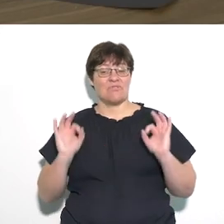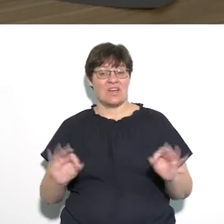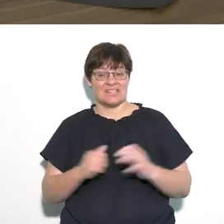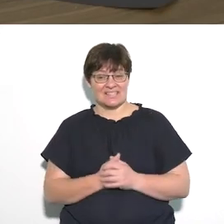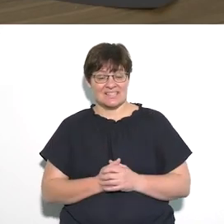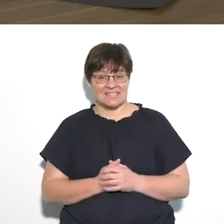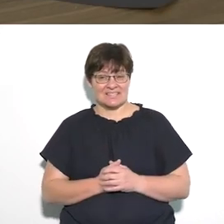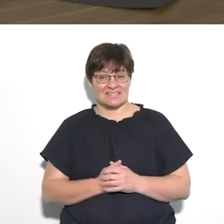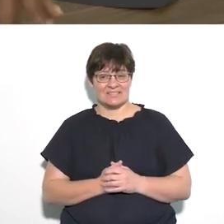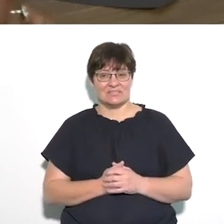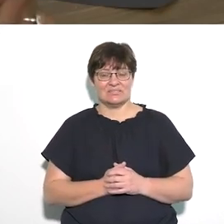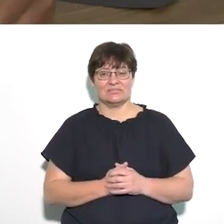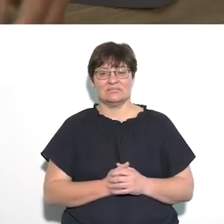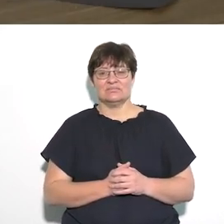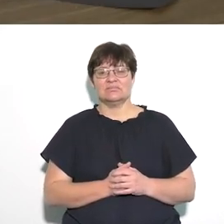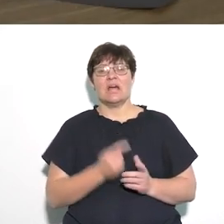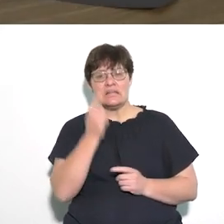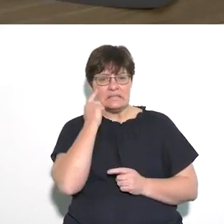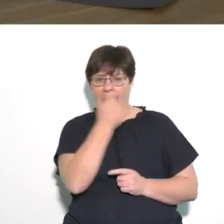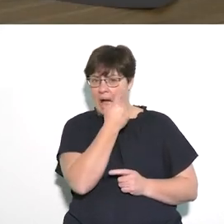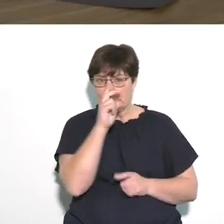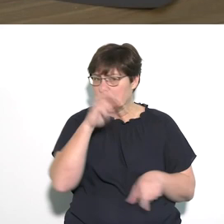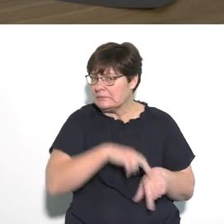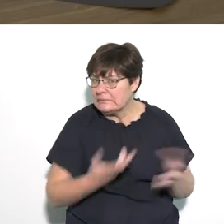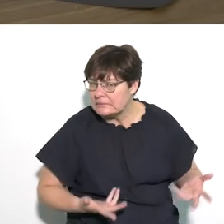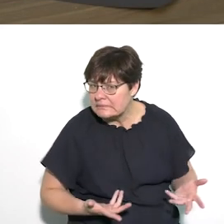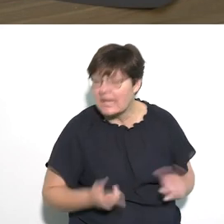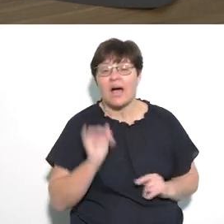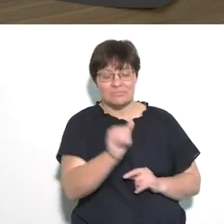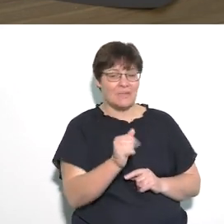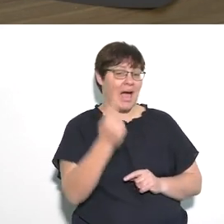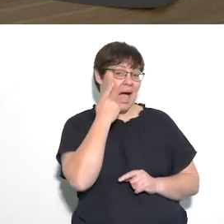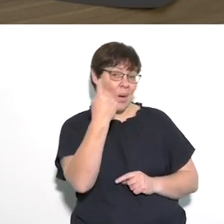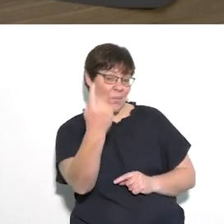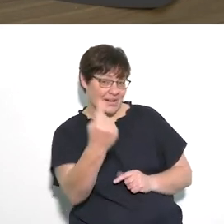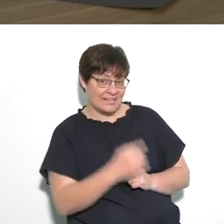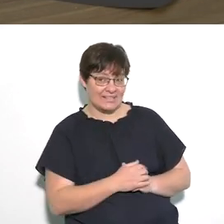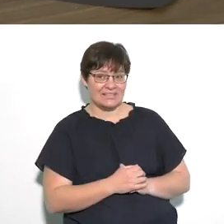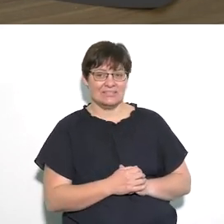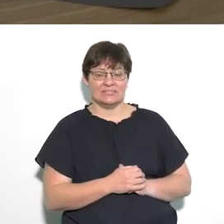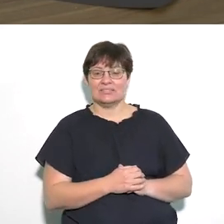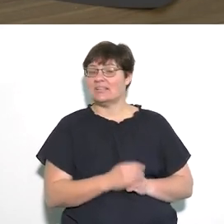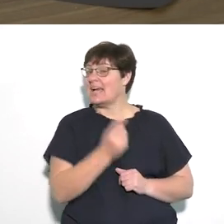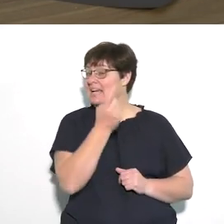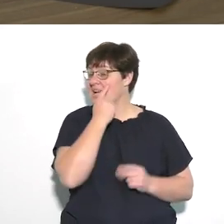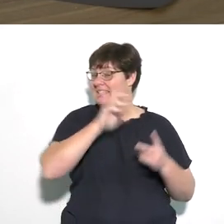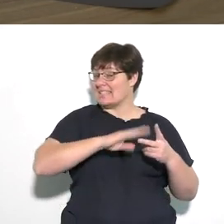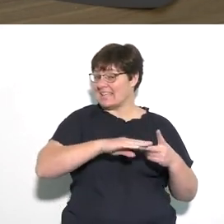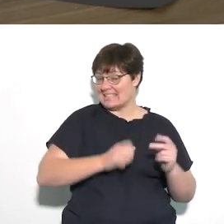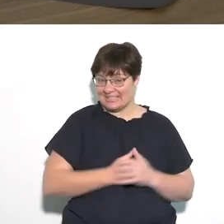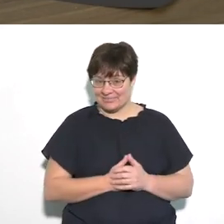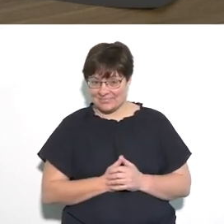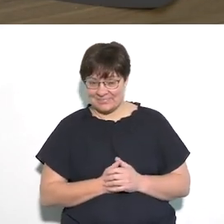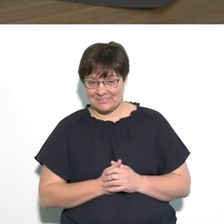Right here. Then my poor bee needs some eyes, doesn't it? So I go eye number one and it's down. And then I